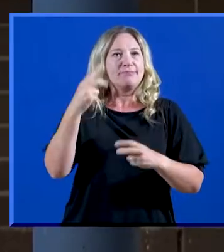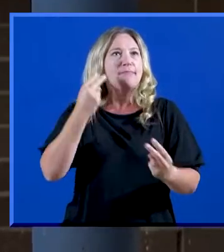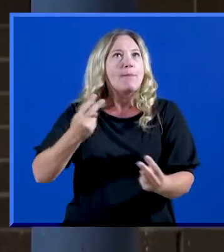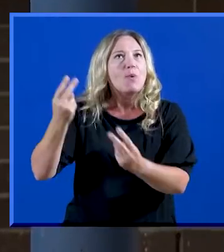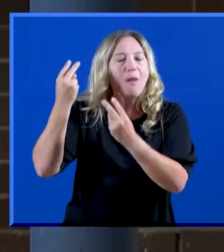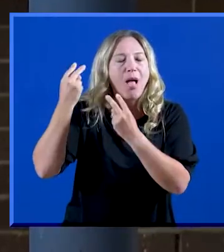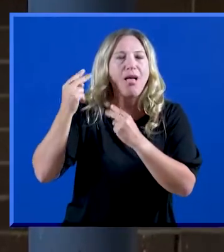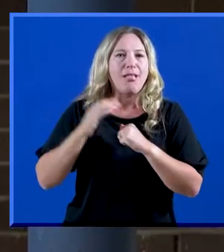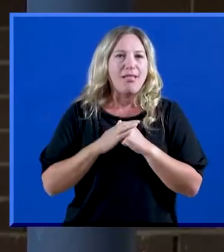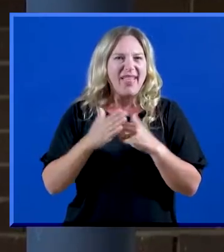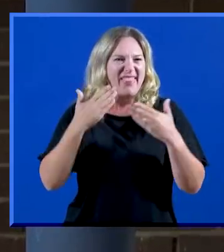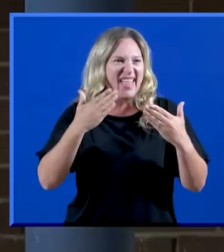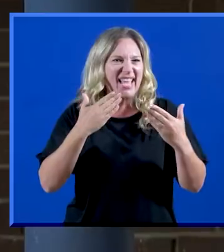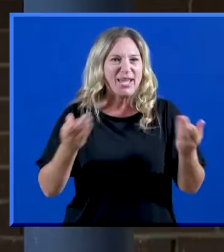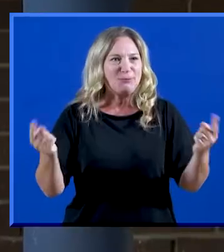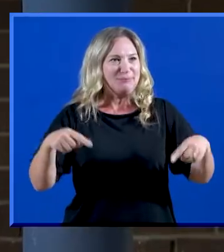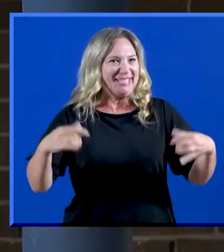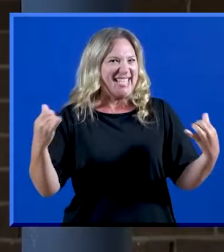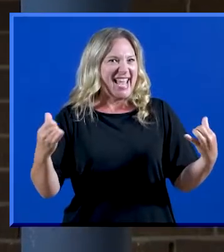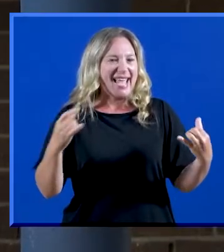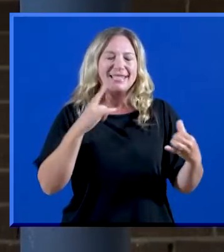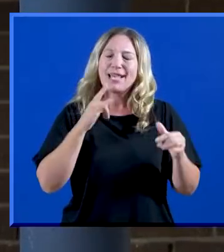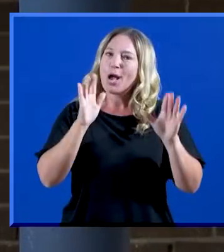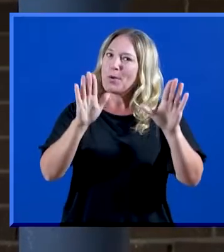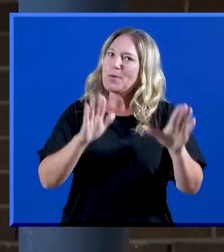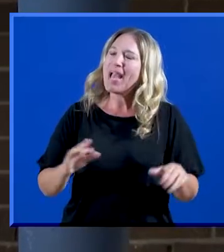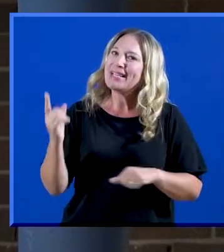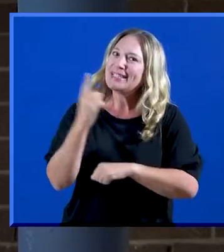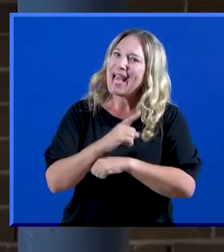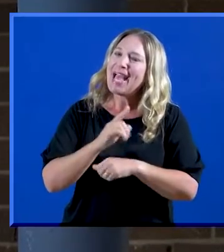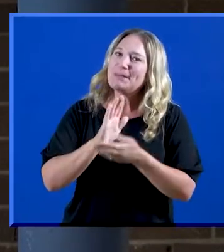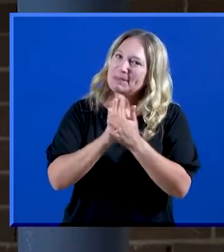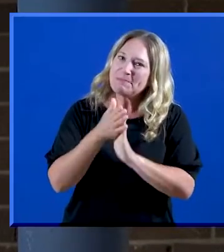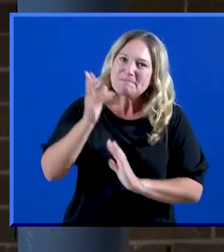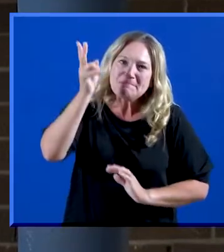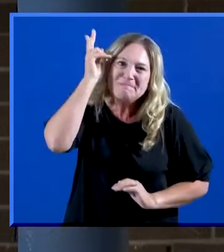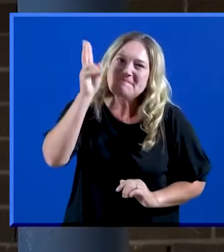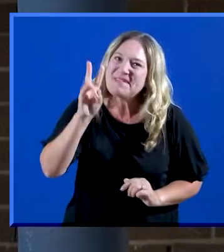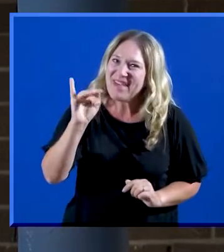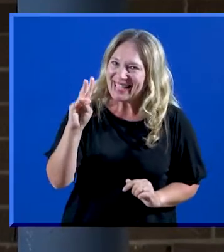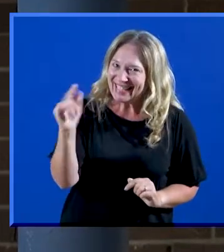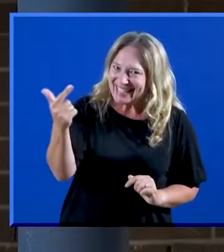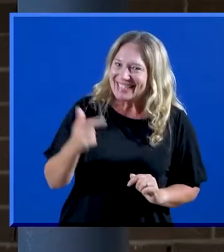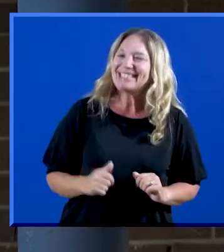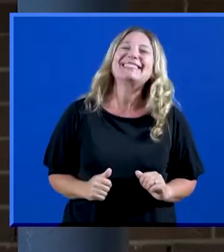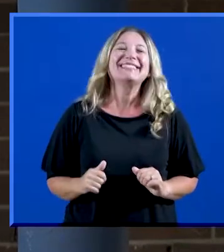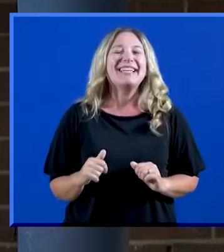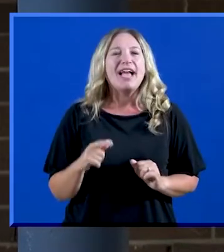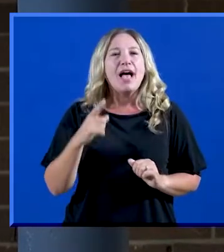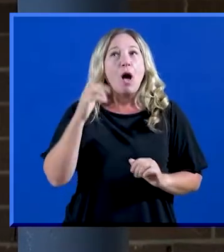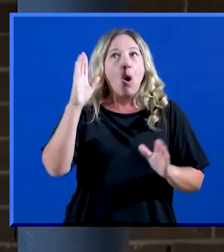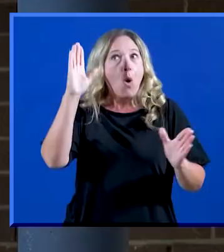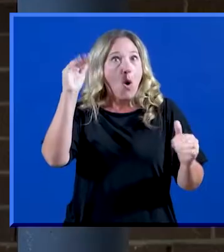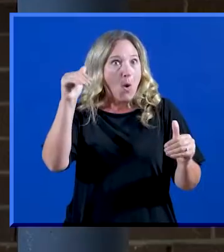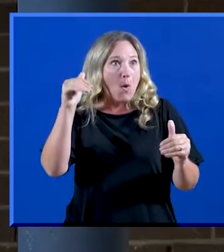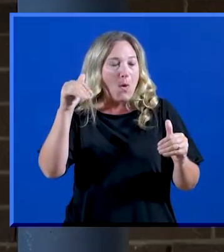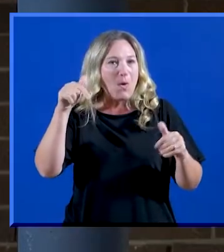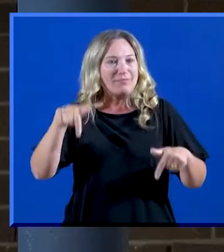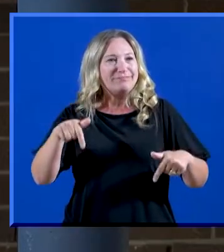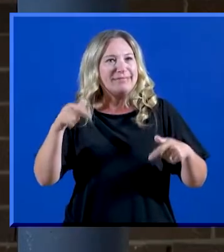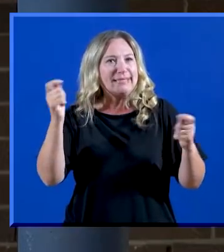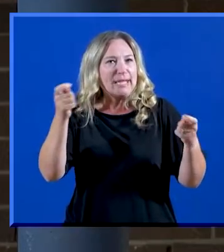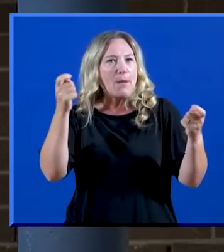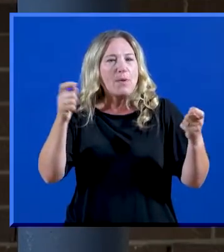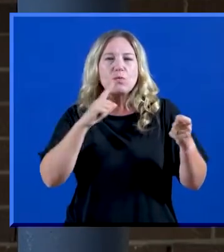ceremony. Thank you for joining us today. It truly is a great day to be a Viking. We hope the ceremony